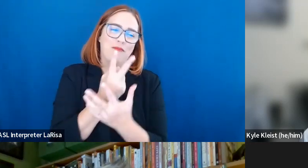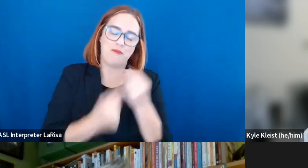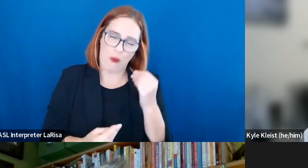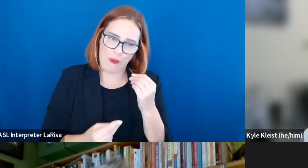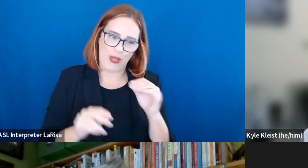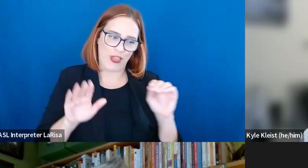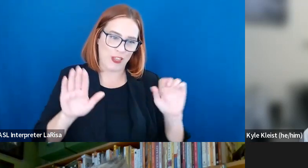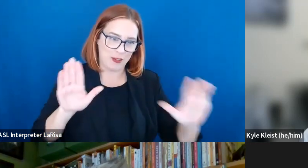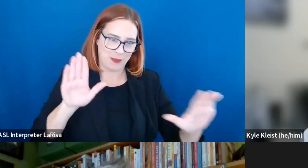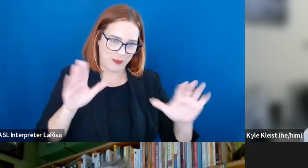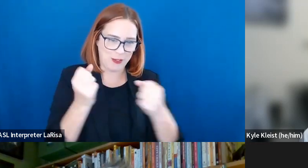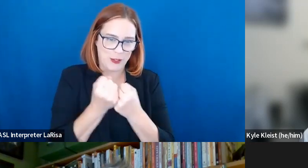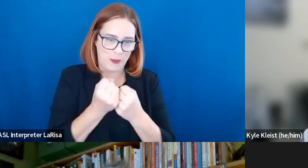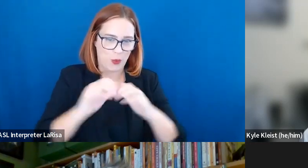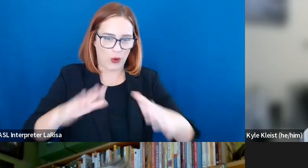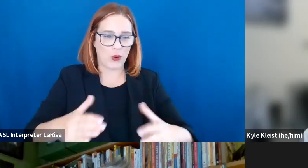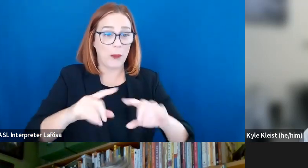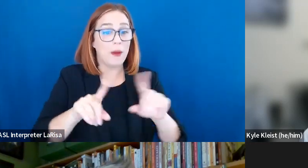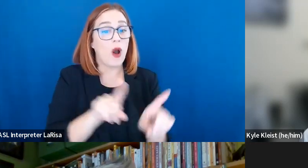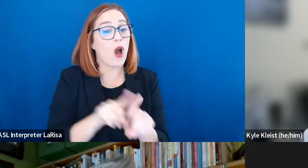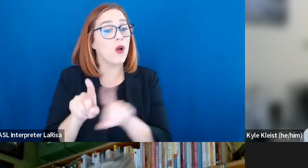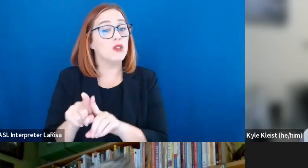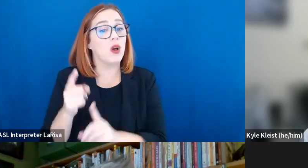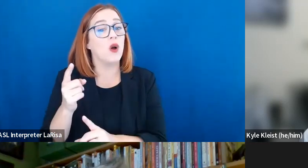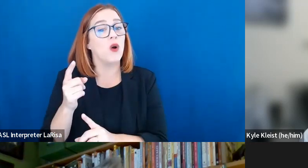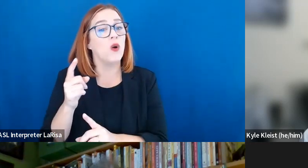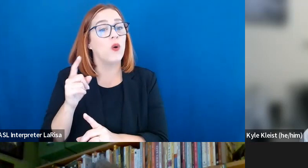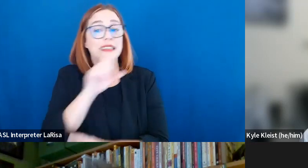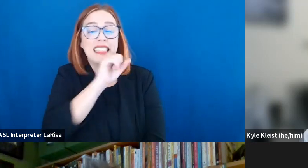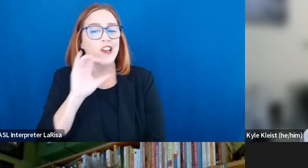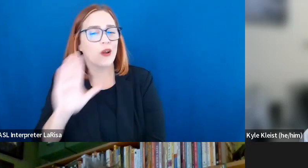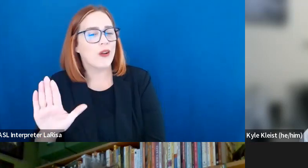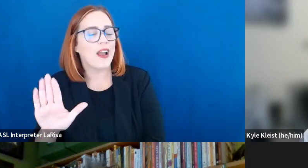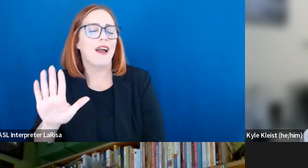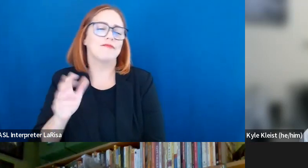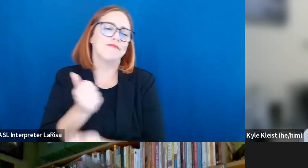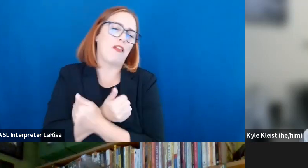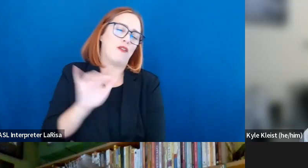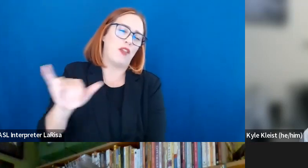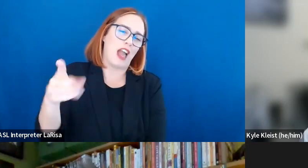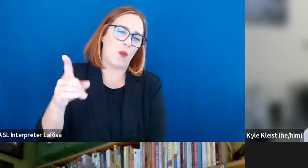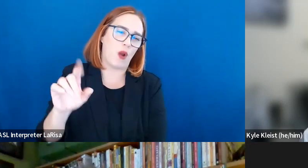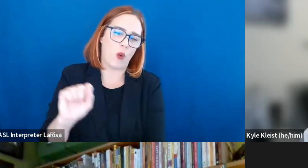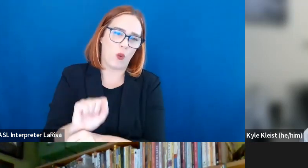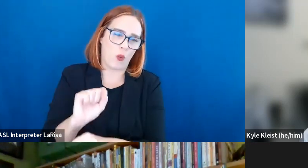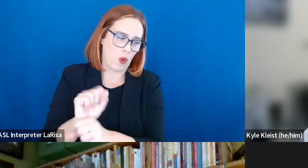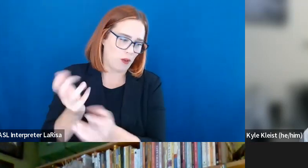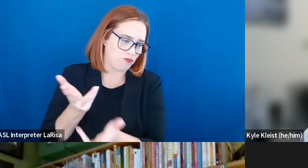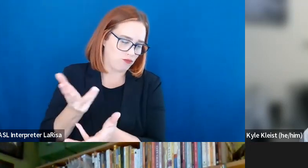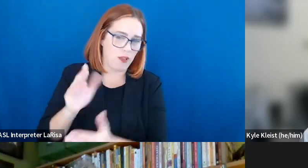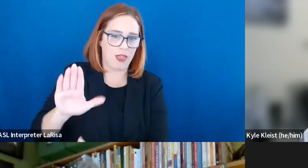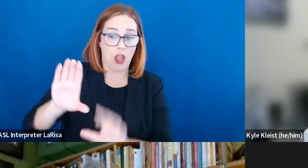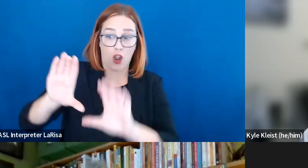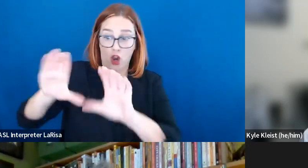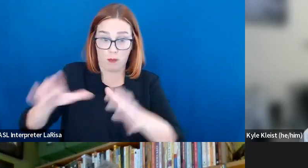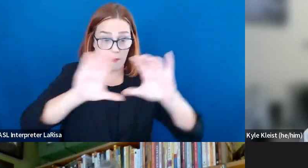the one where we work with the seniors, and they're both in group format. The one that we work